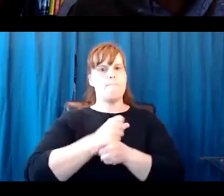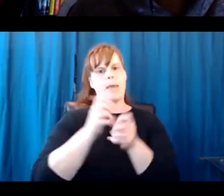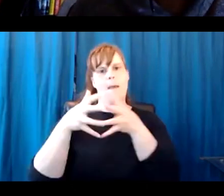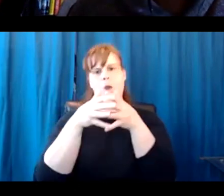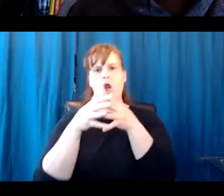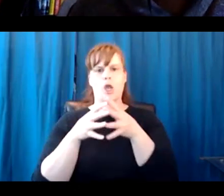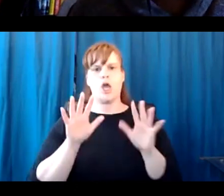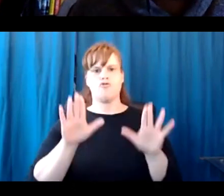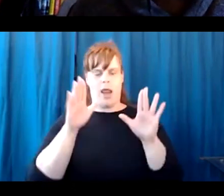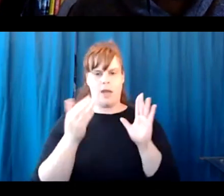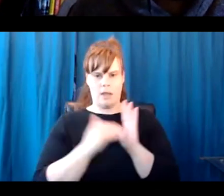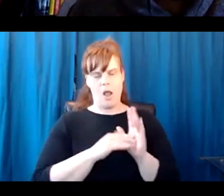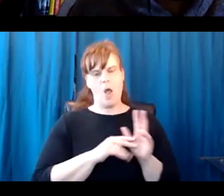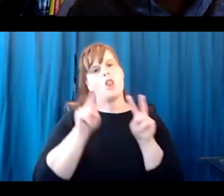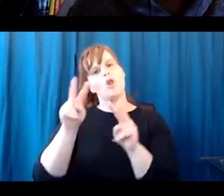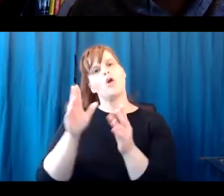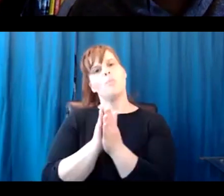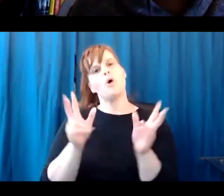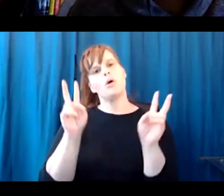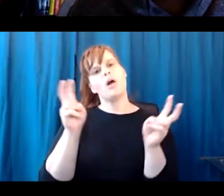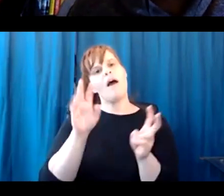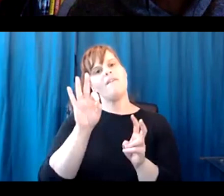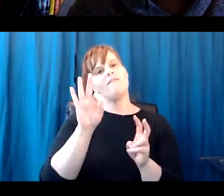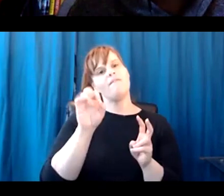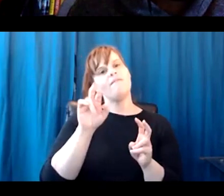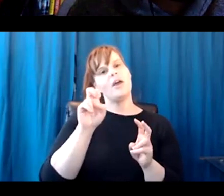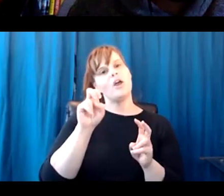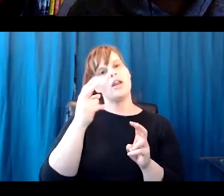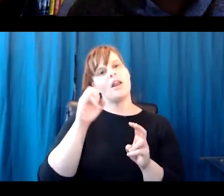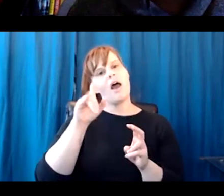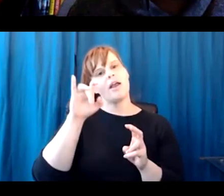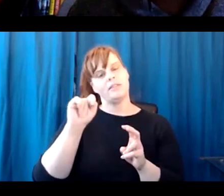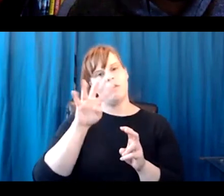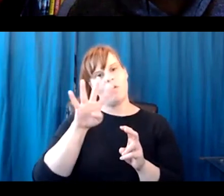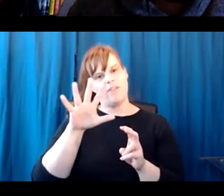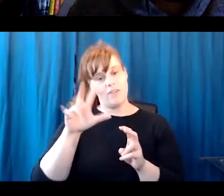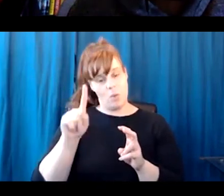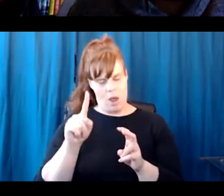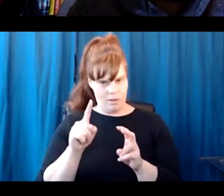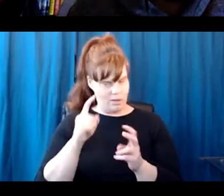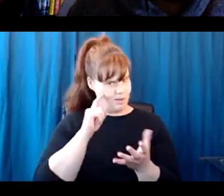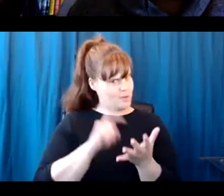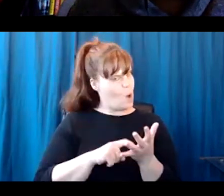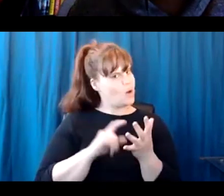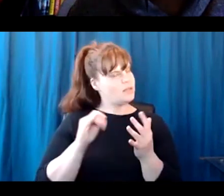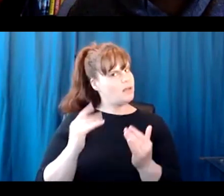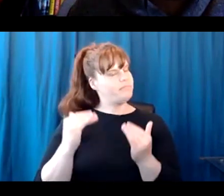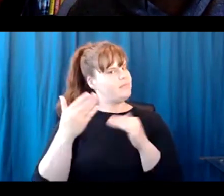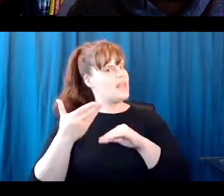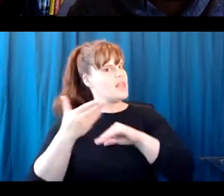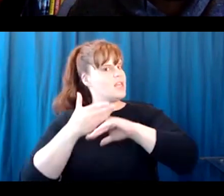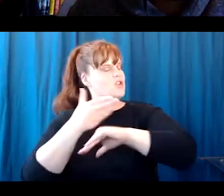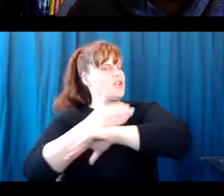Look to Fahrenheit 451 and see a metaphor for the current valorization of anti-intellectualism and the denigration